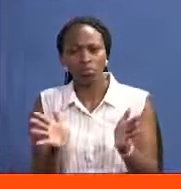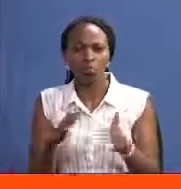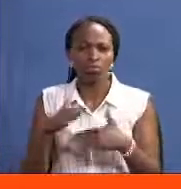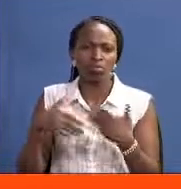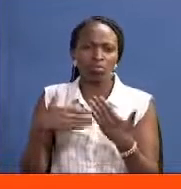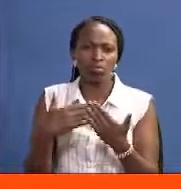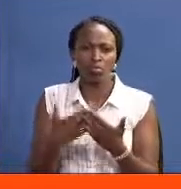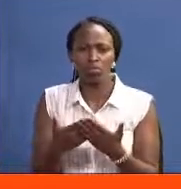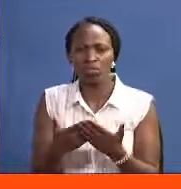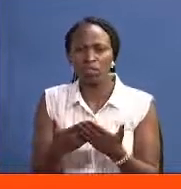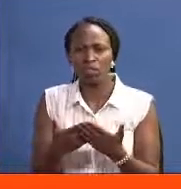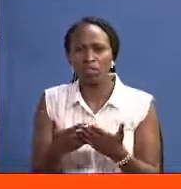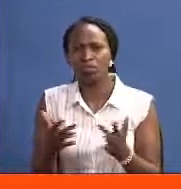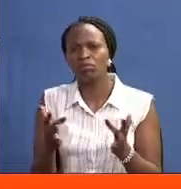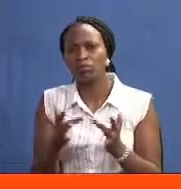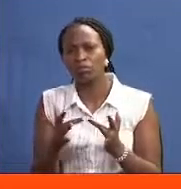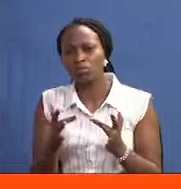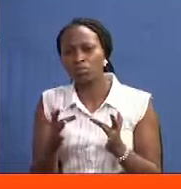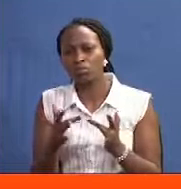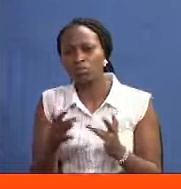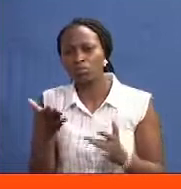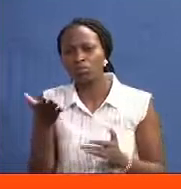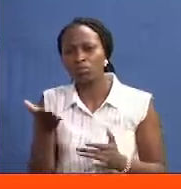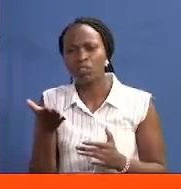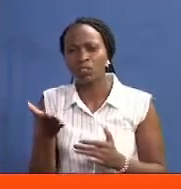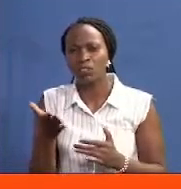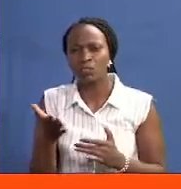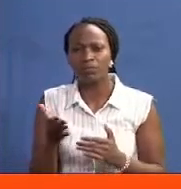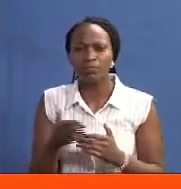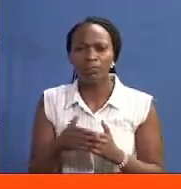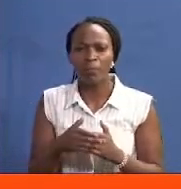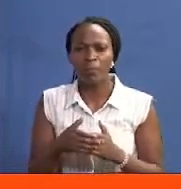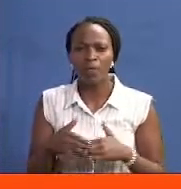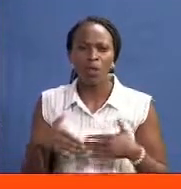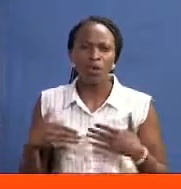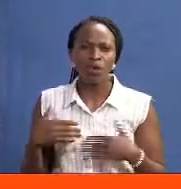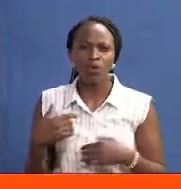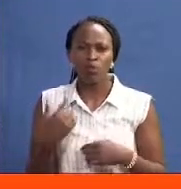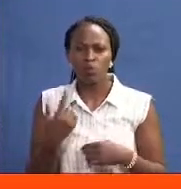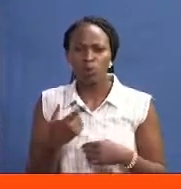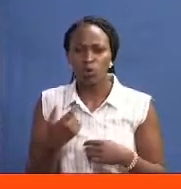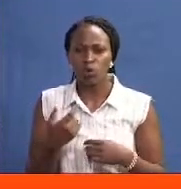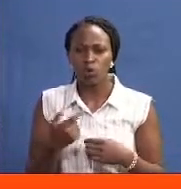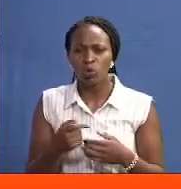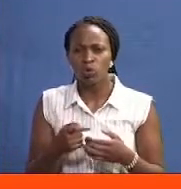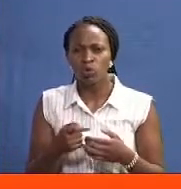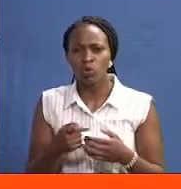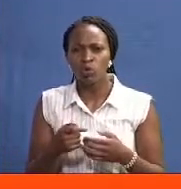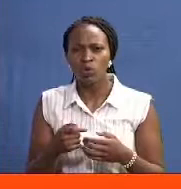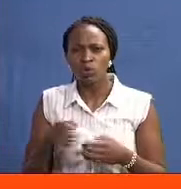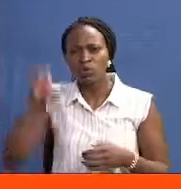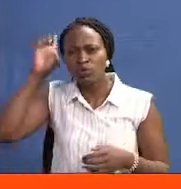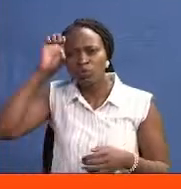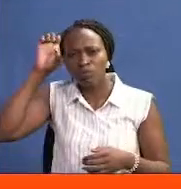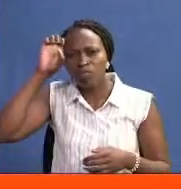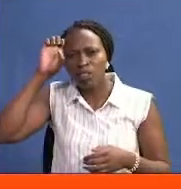a media personality, so to speak, those that are trained and those who have never been to a journalism class or do not